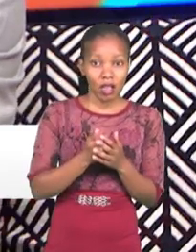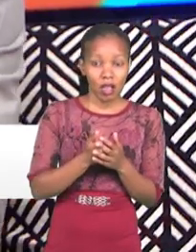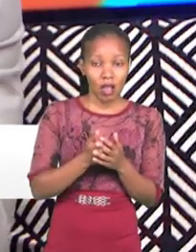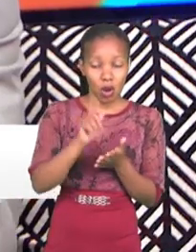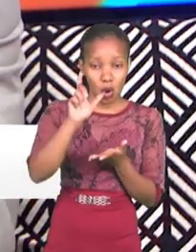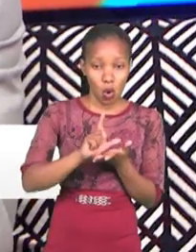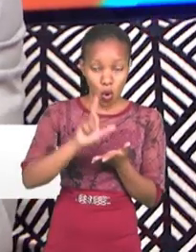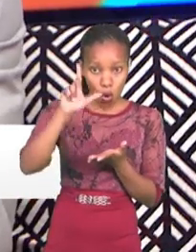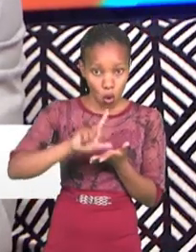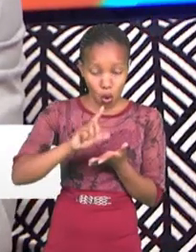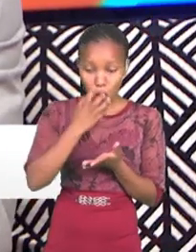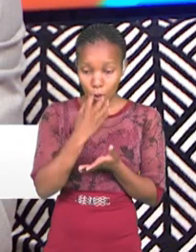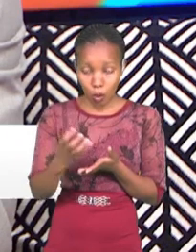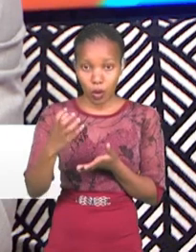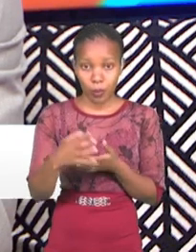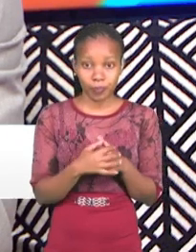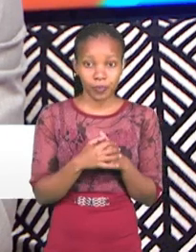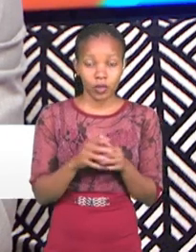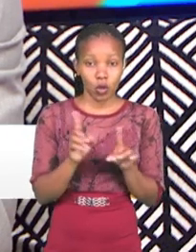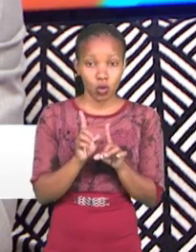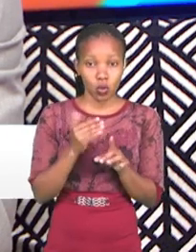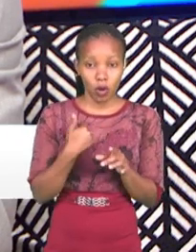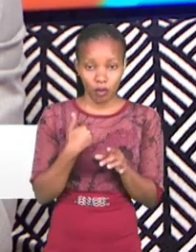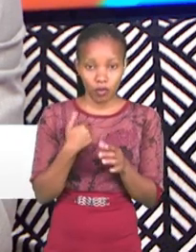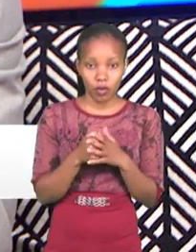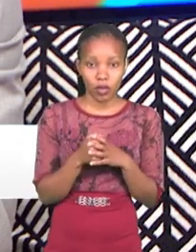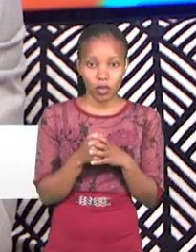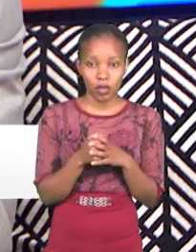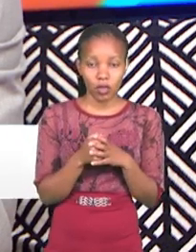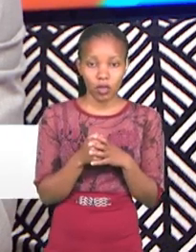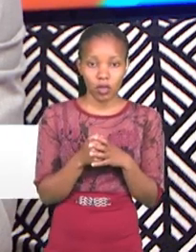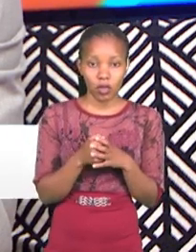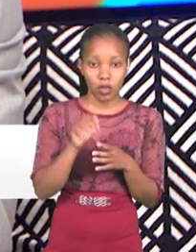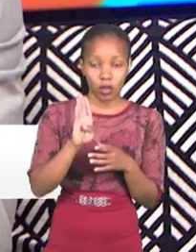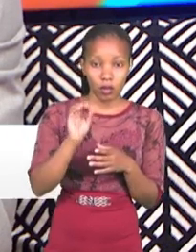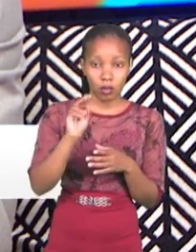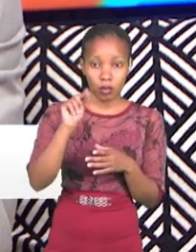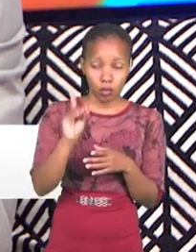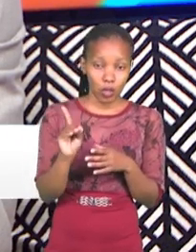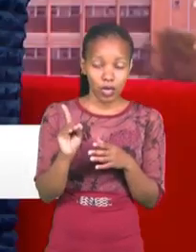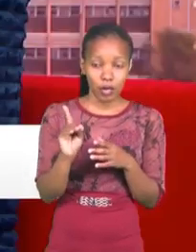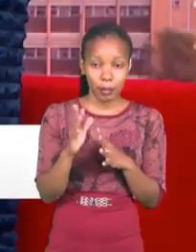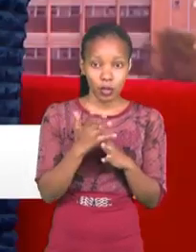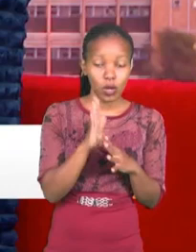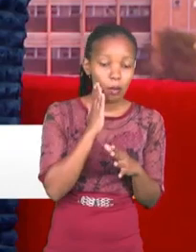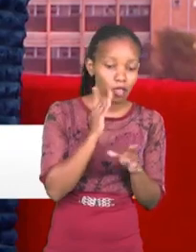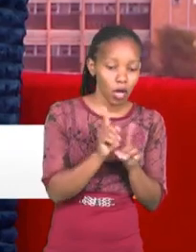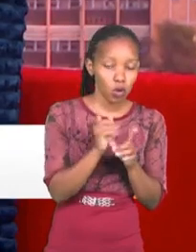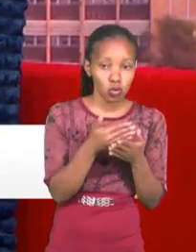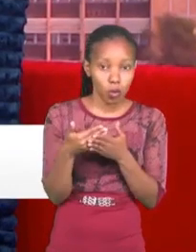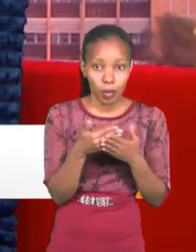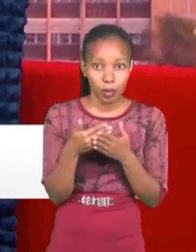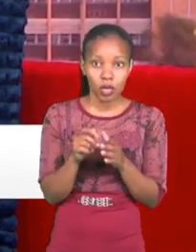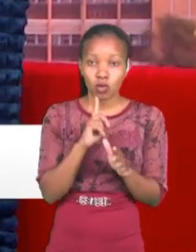temperature. Second, there is emotional bonding between the baby and the mother also. So we